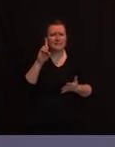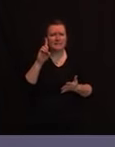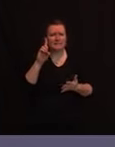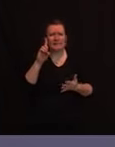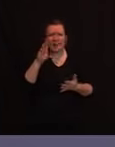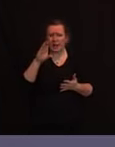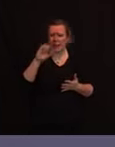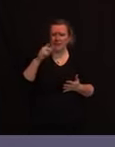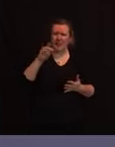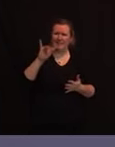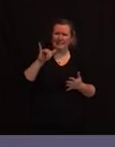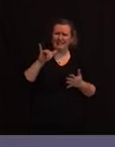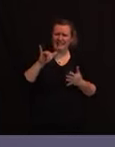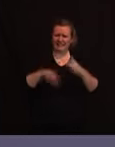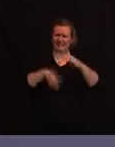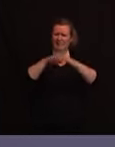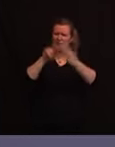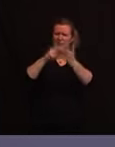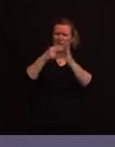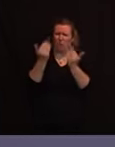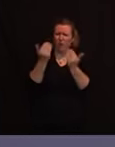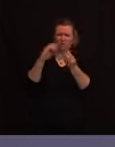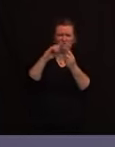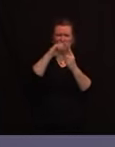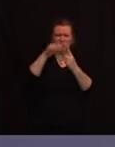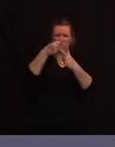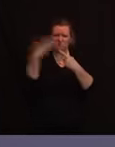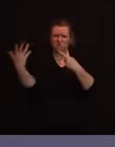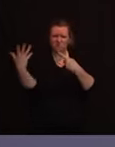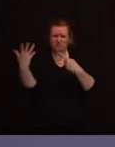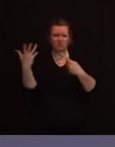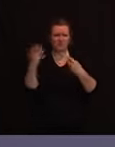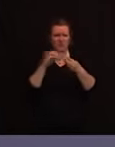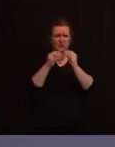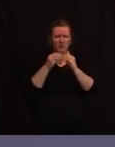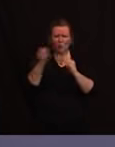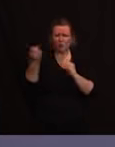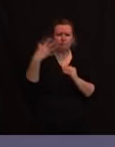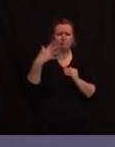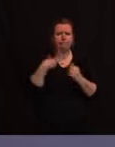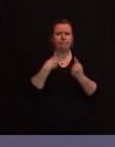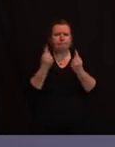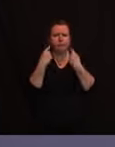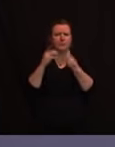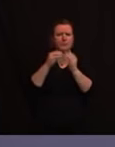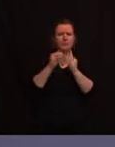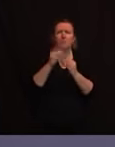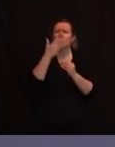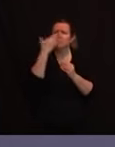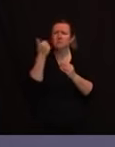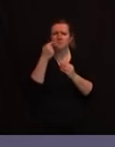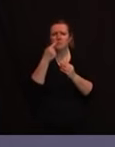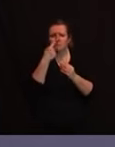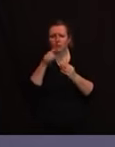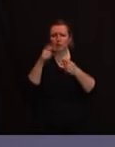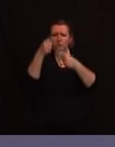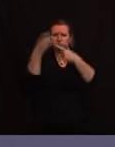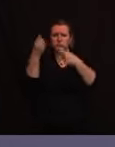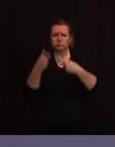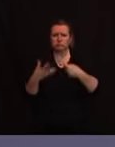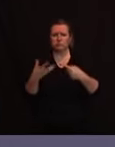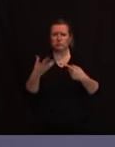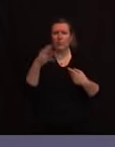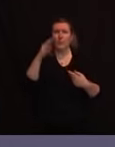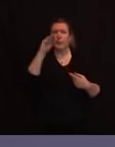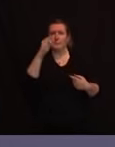biggest question on that is, what should we do with these numbers? What should people looking at this, how to read these charts? What do you want people to take away from these